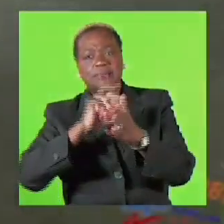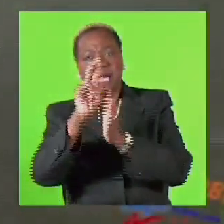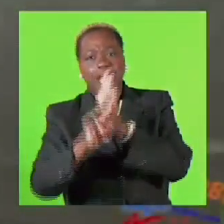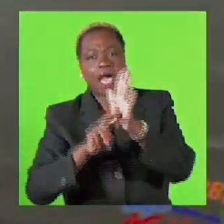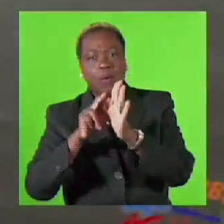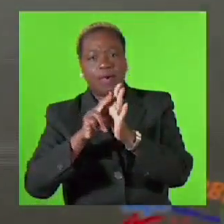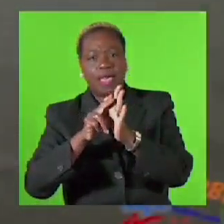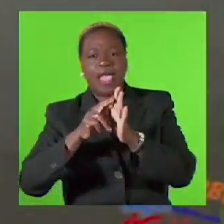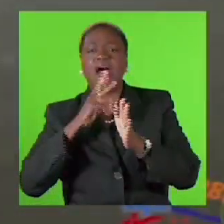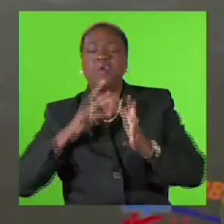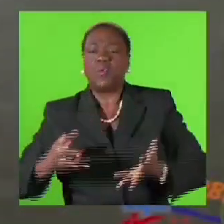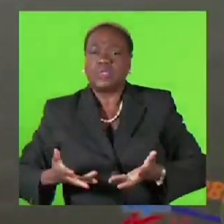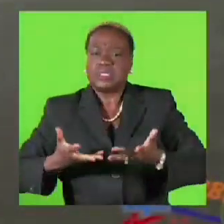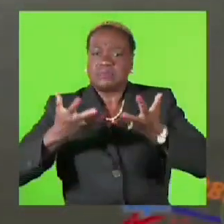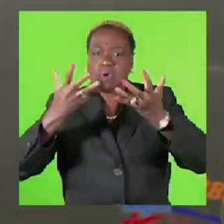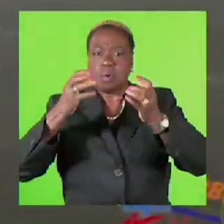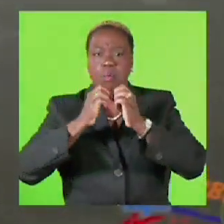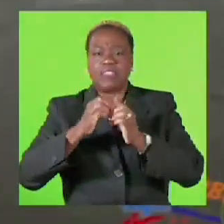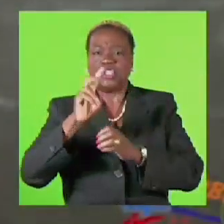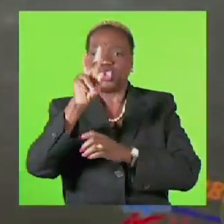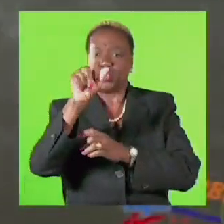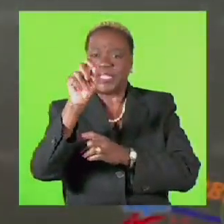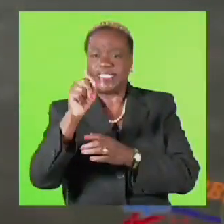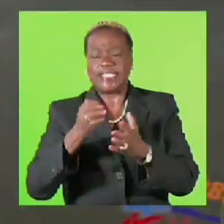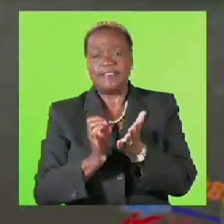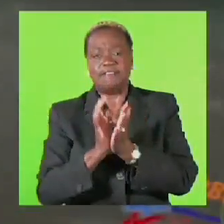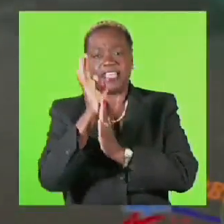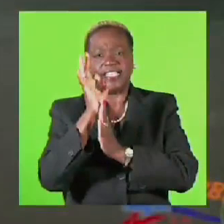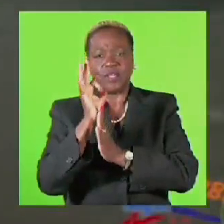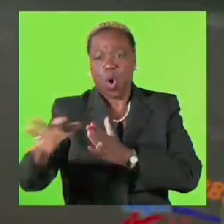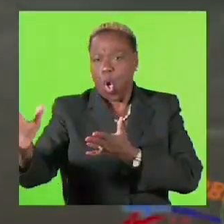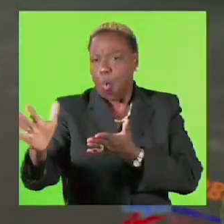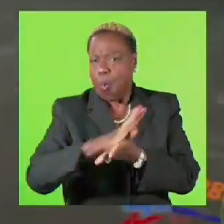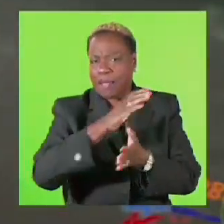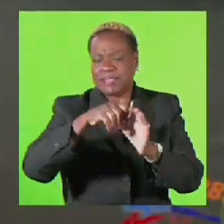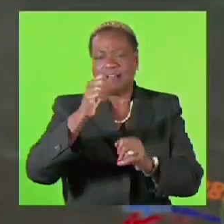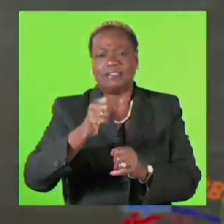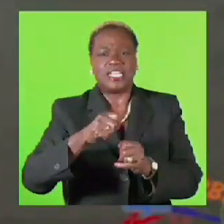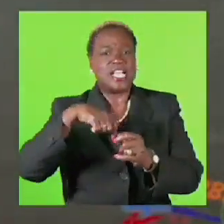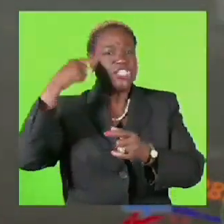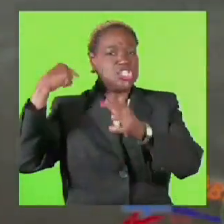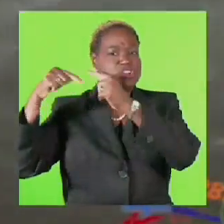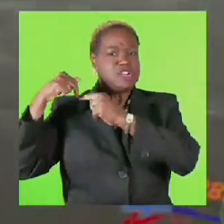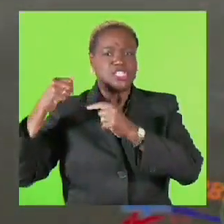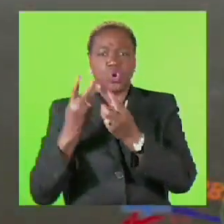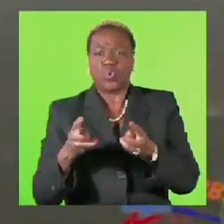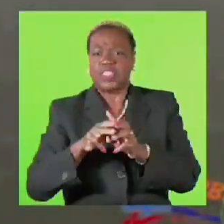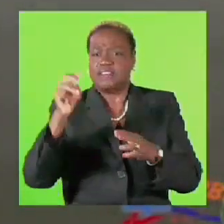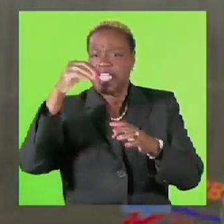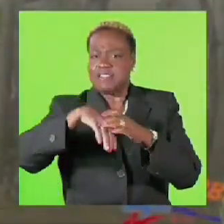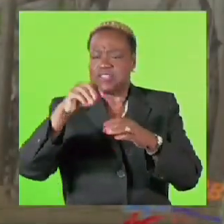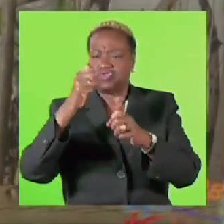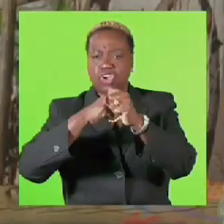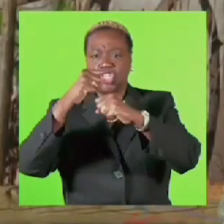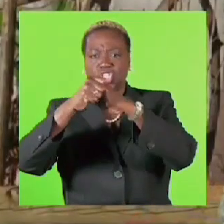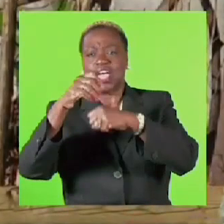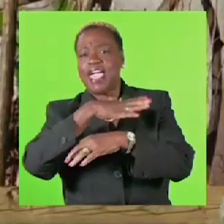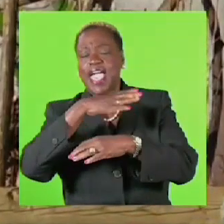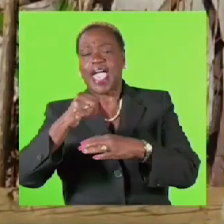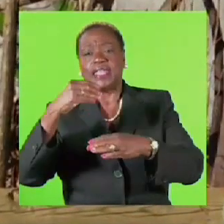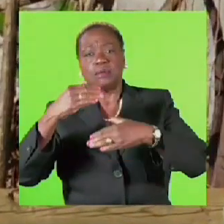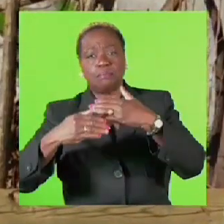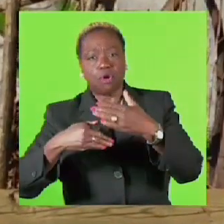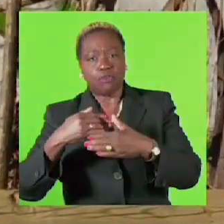and surge of more than 20 feet wiped out generations worth of infrastructure